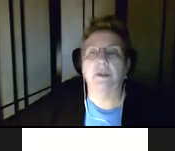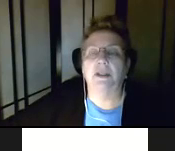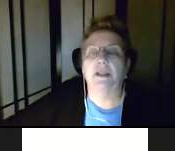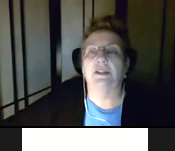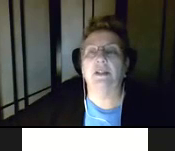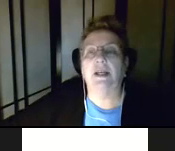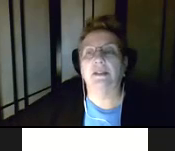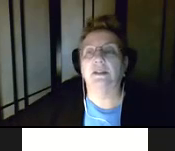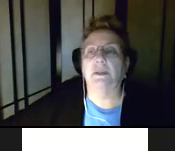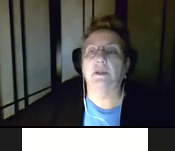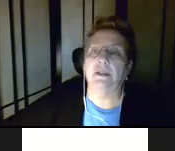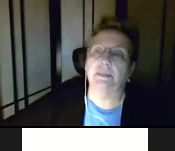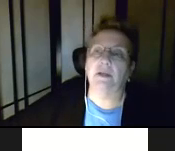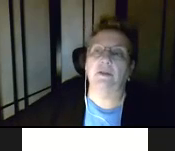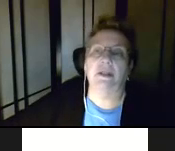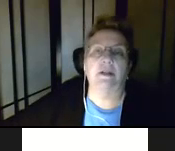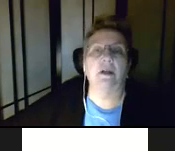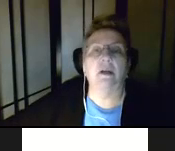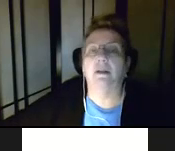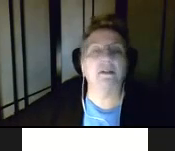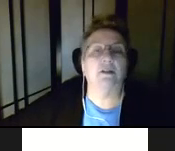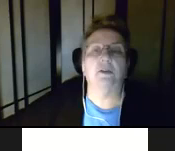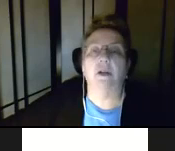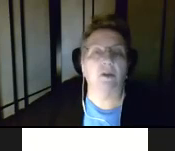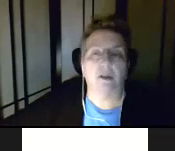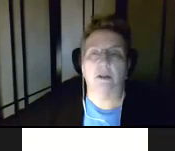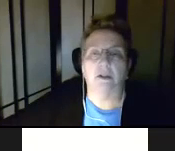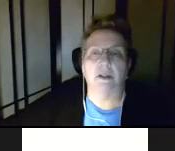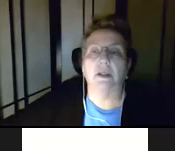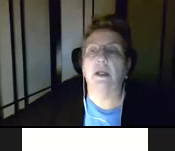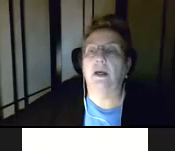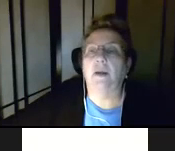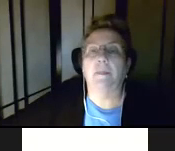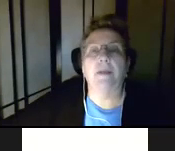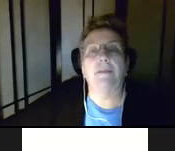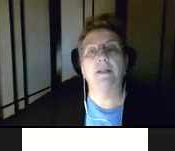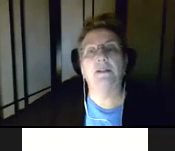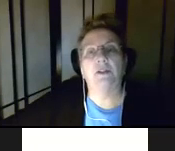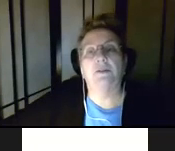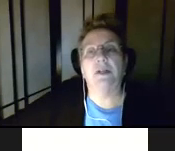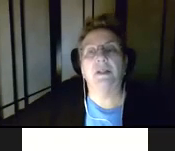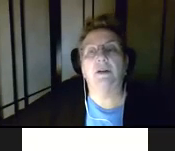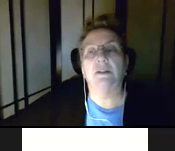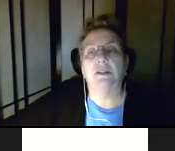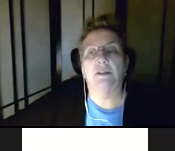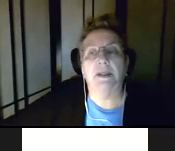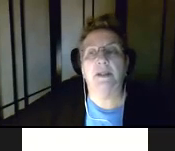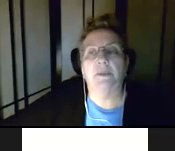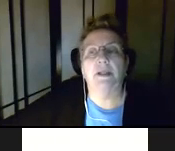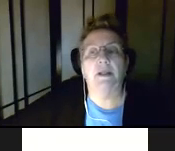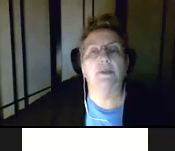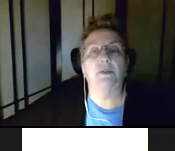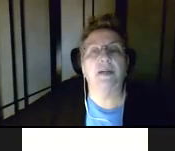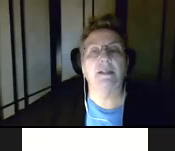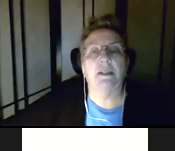transportation, communication, access to buildings, medical care. The list goes on and on and on. These two affect our decision-making